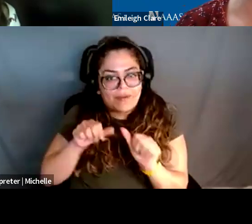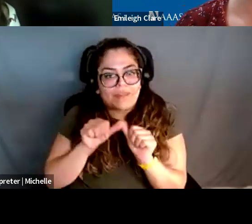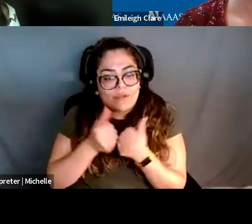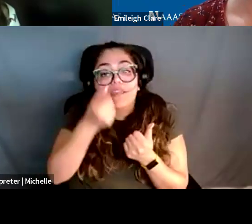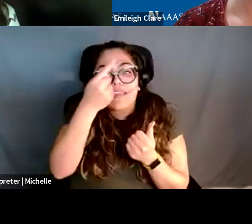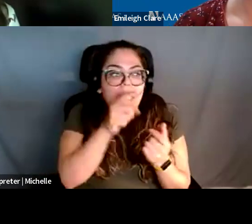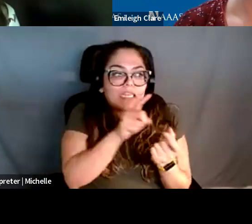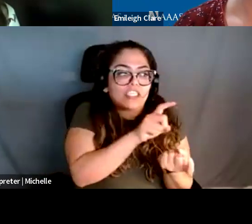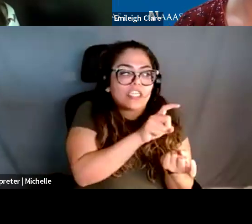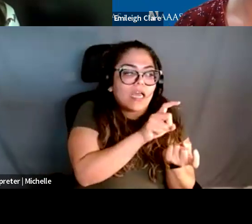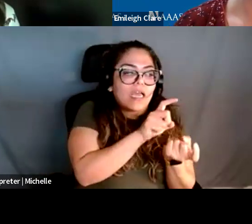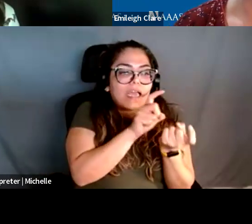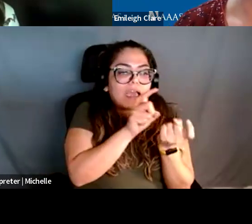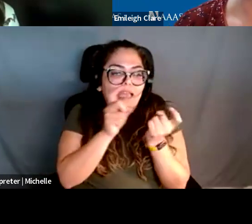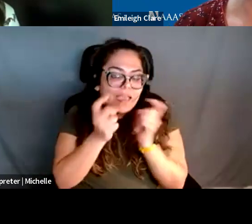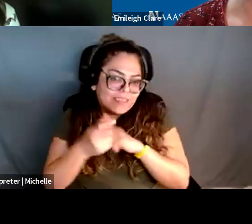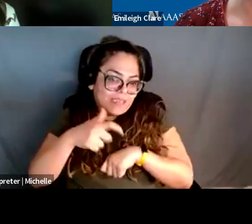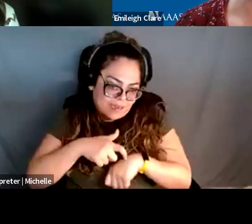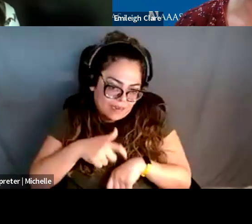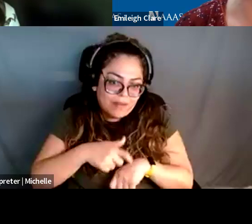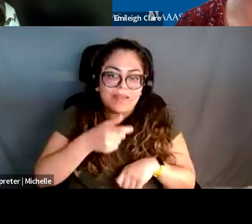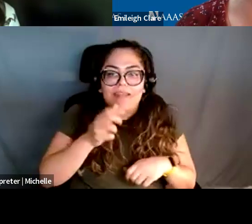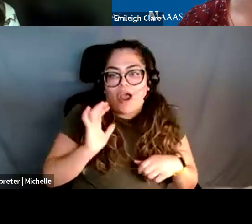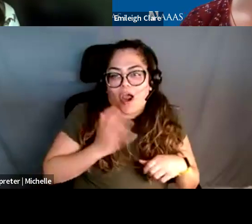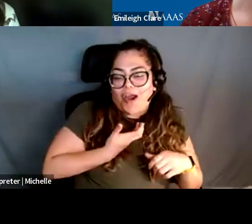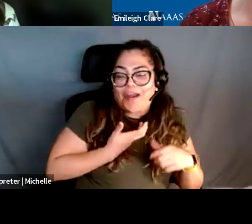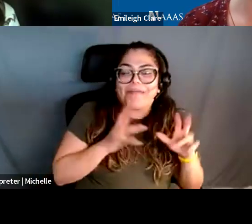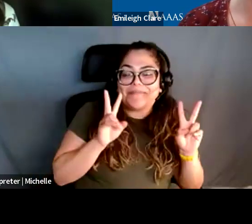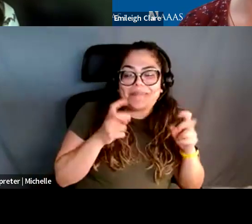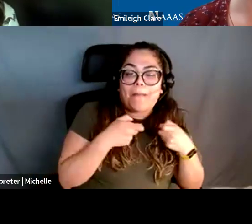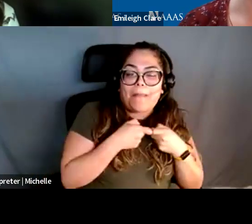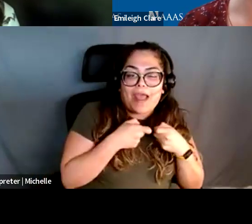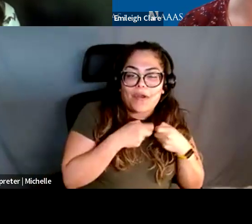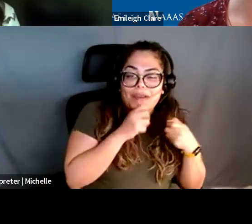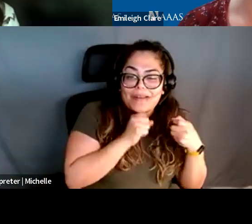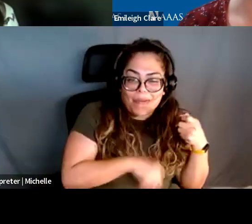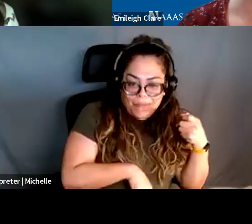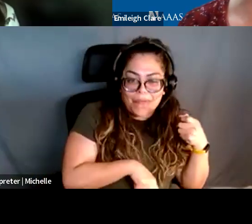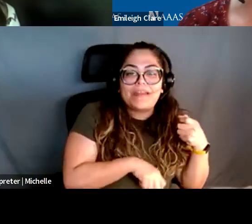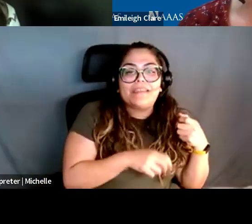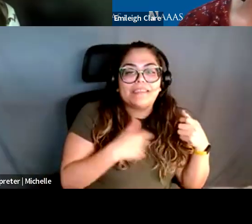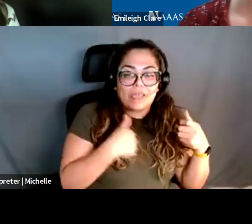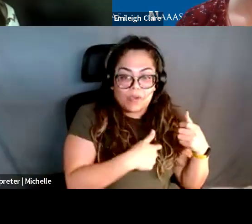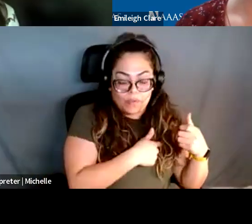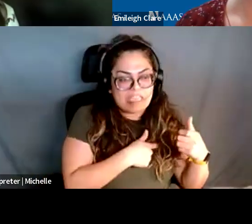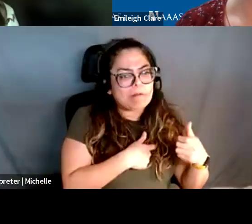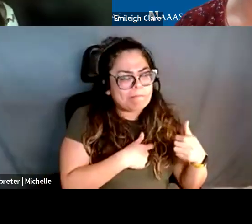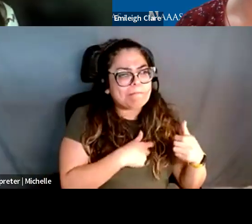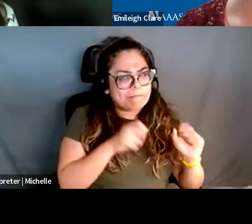take time. Our battery is very long and old, so we're equipped to deal with a lot of things that are